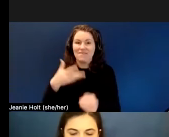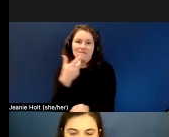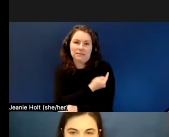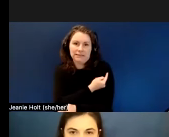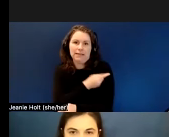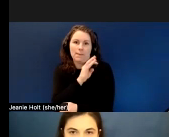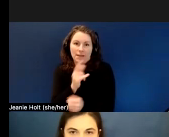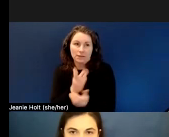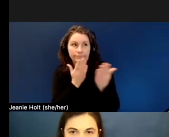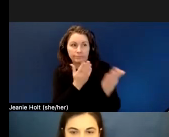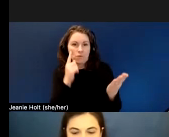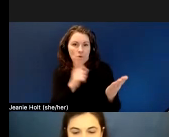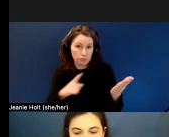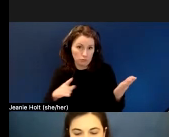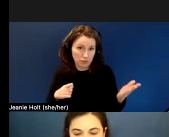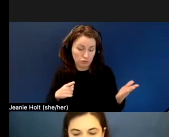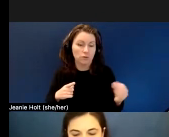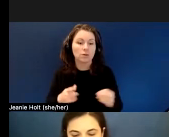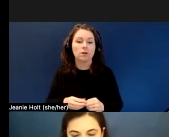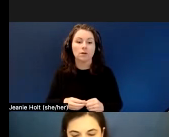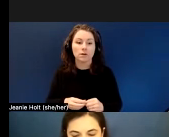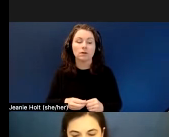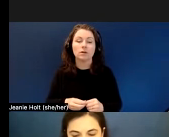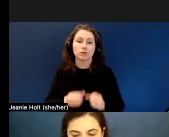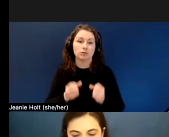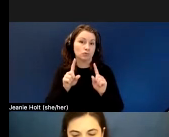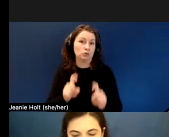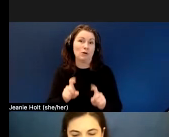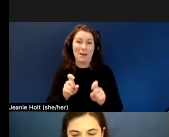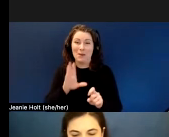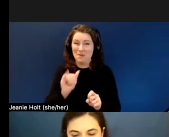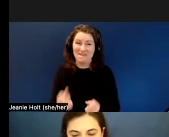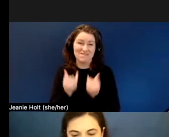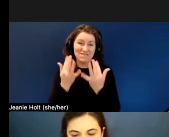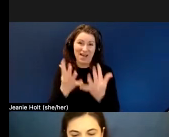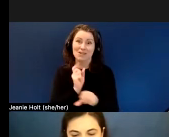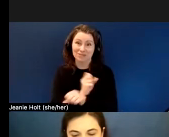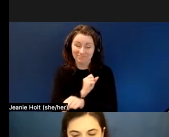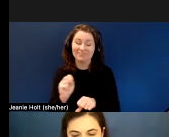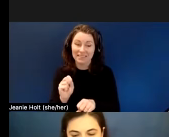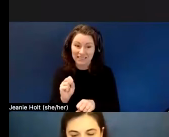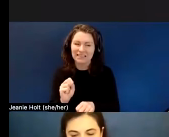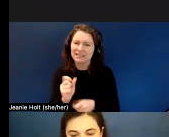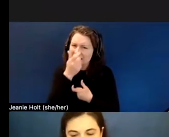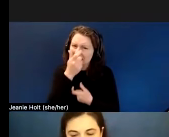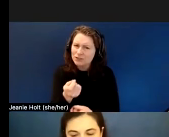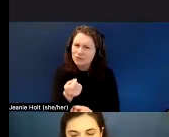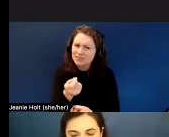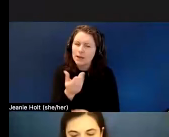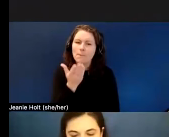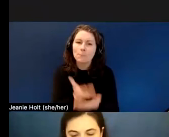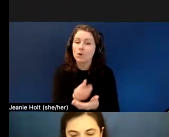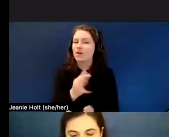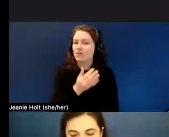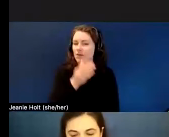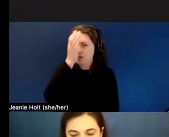in their legislature. And it was trial by fire in a lot of ways, and an interesting proof of concept for